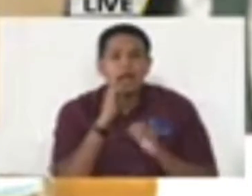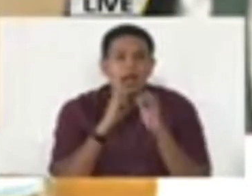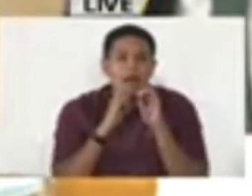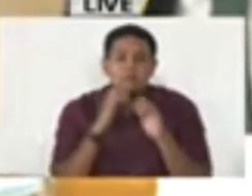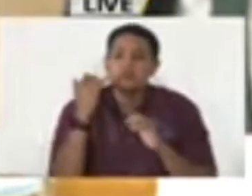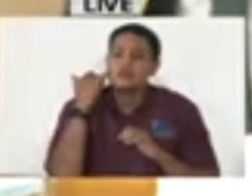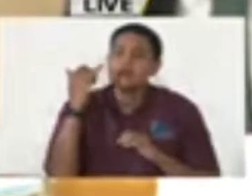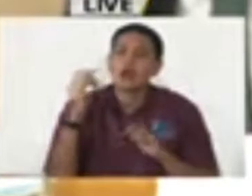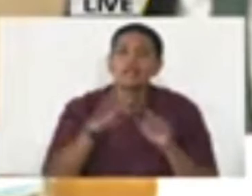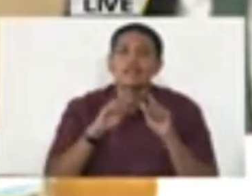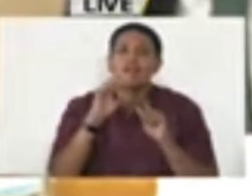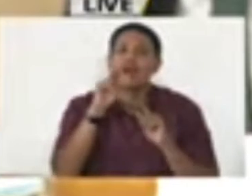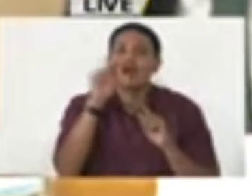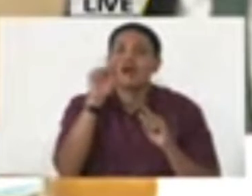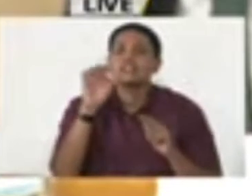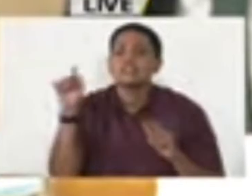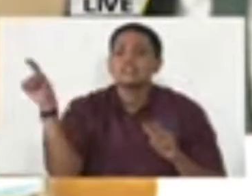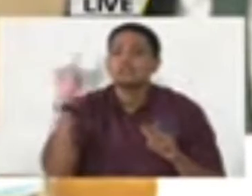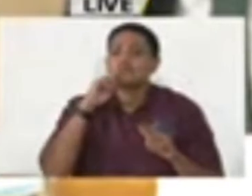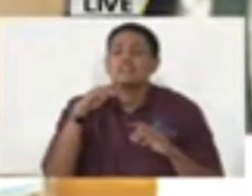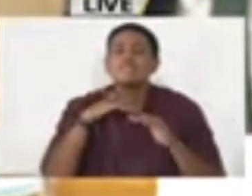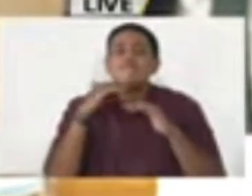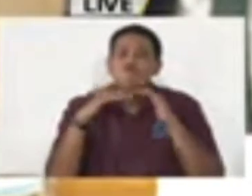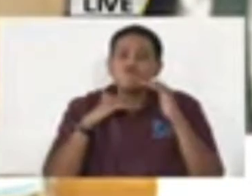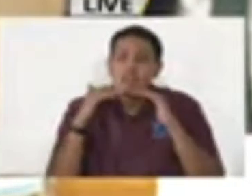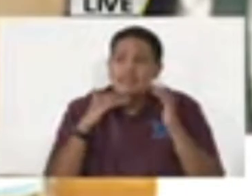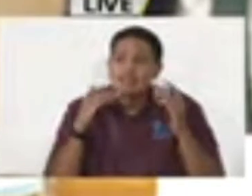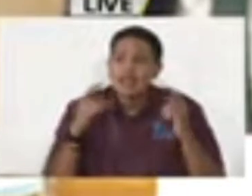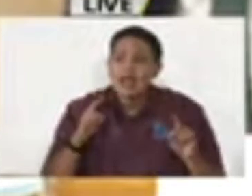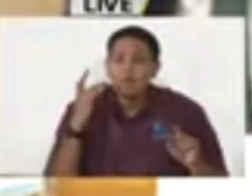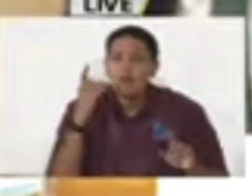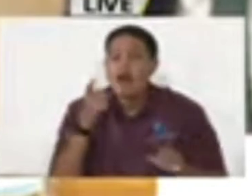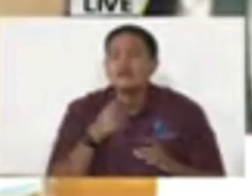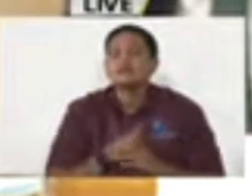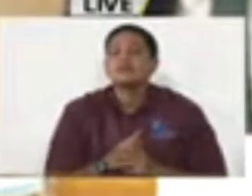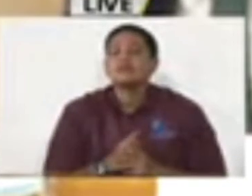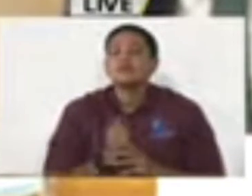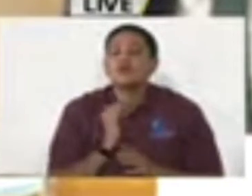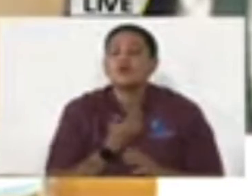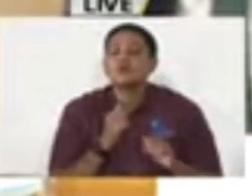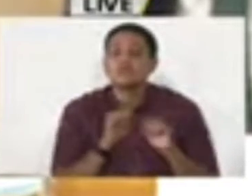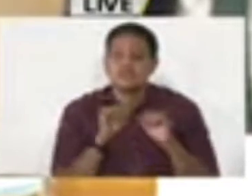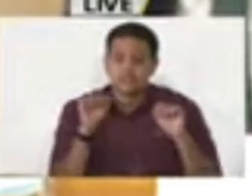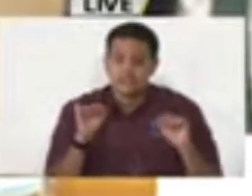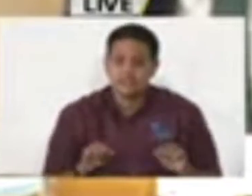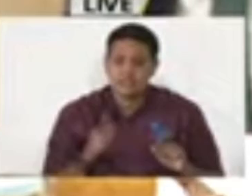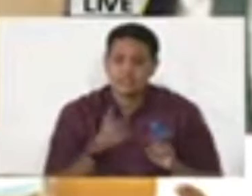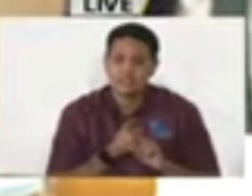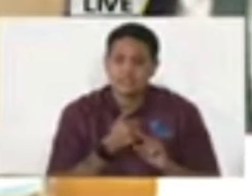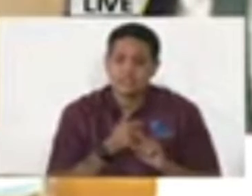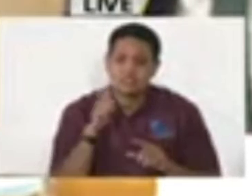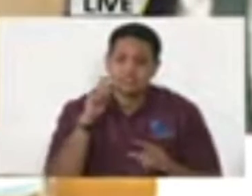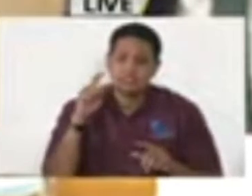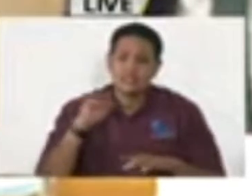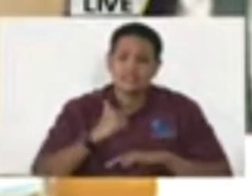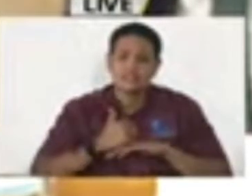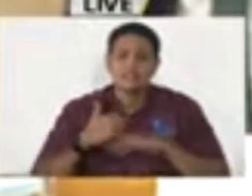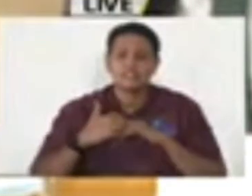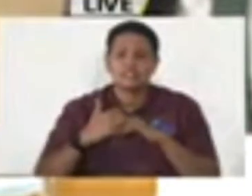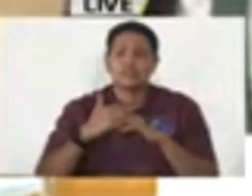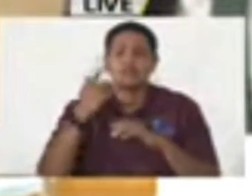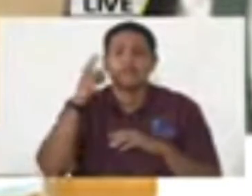and consulates, and they are quite frustrated because our system is not designed